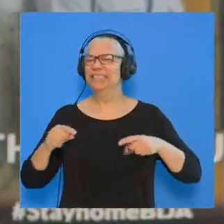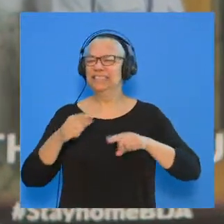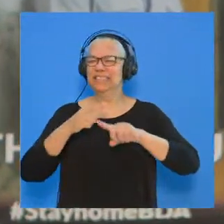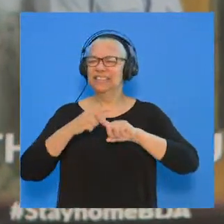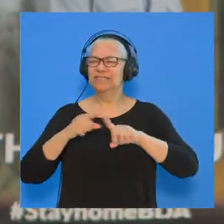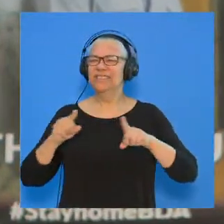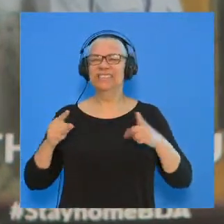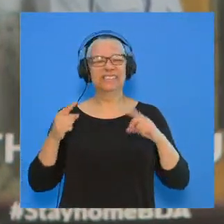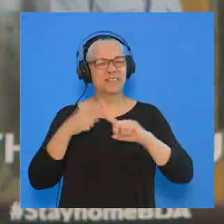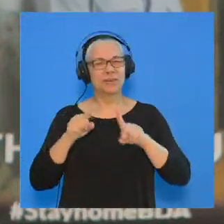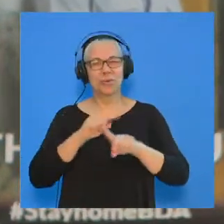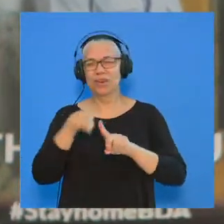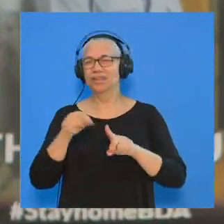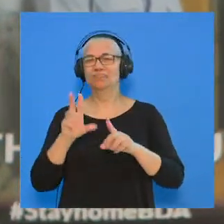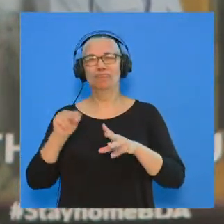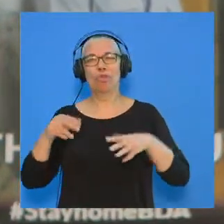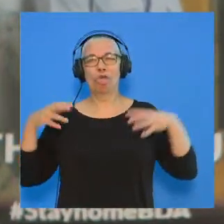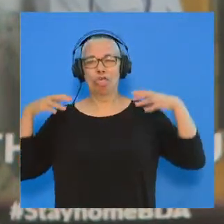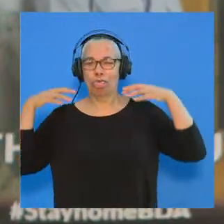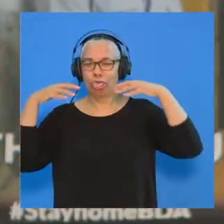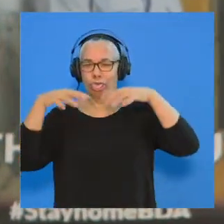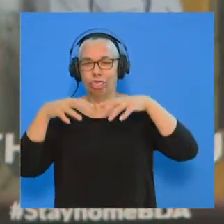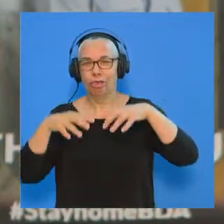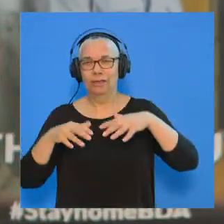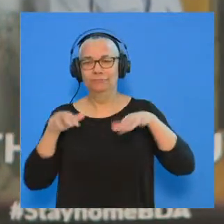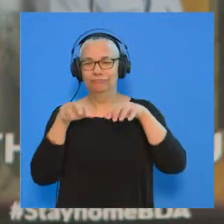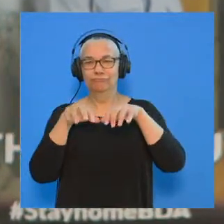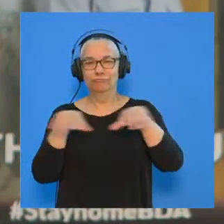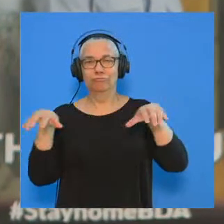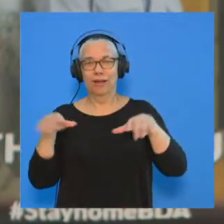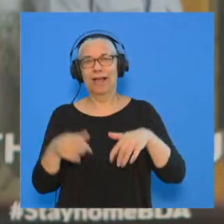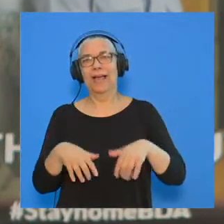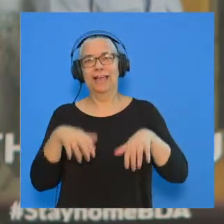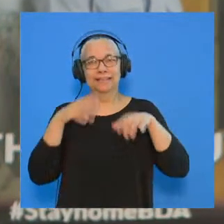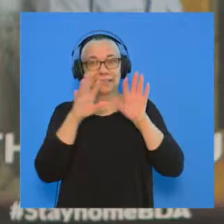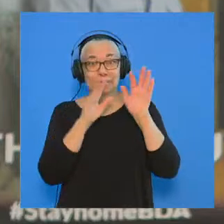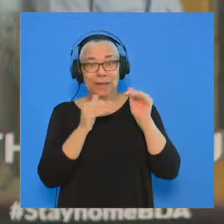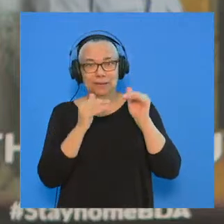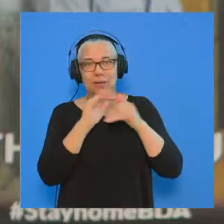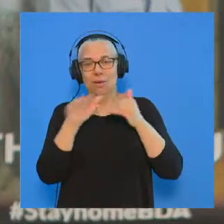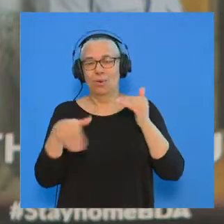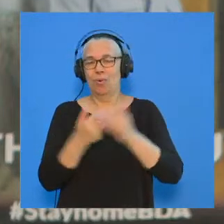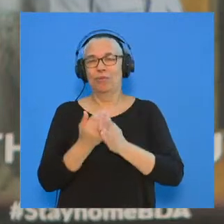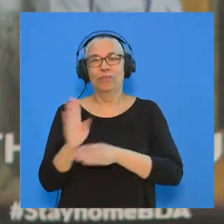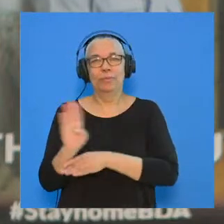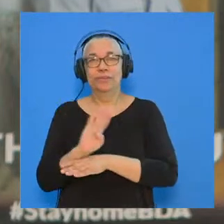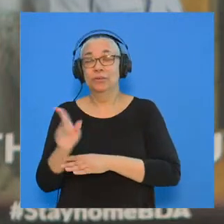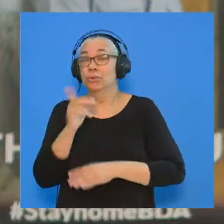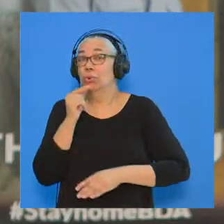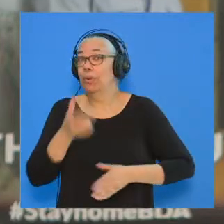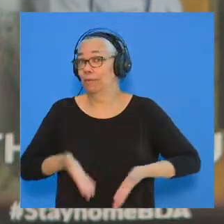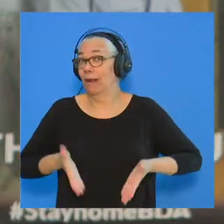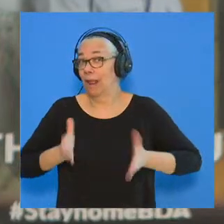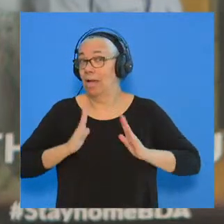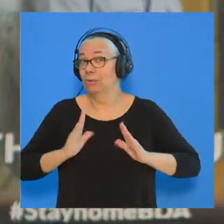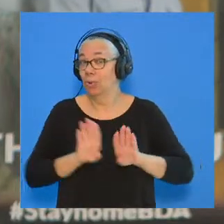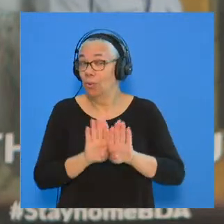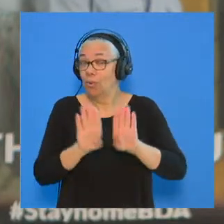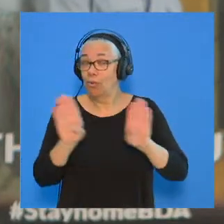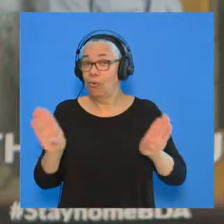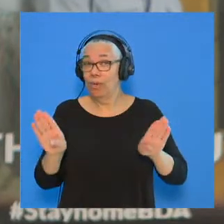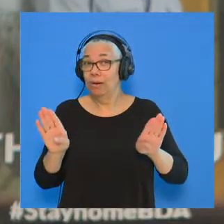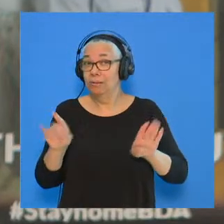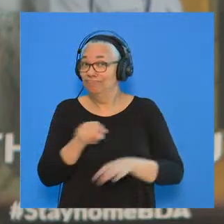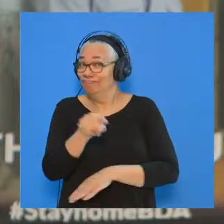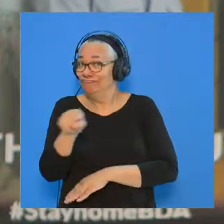being said, I expect that all of the proprietors of the businesses of whom we have allowed to open will make